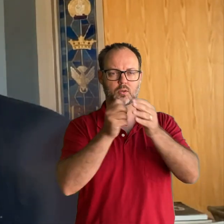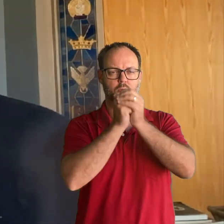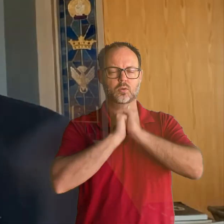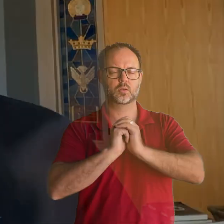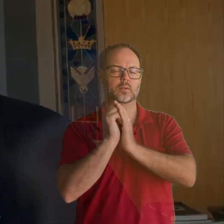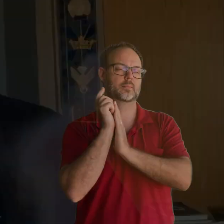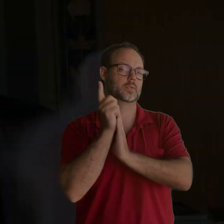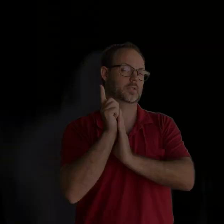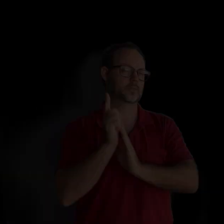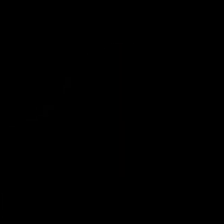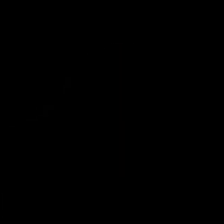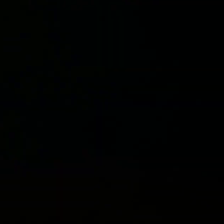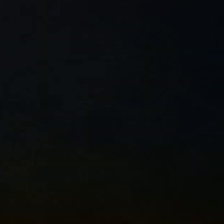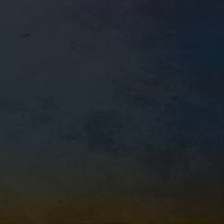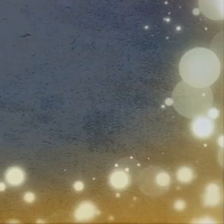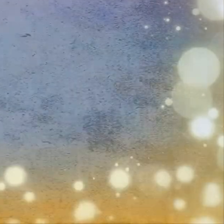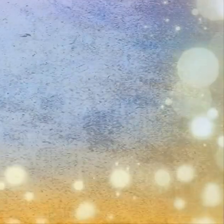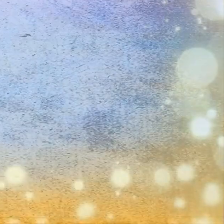minute.